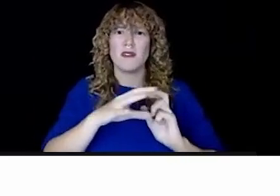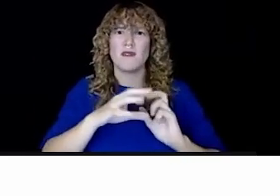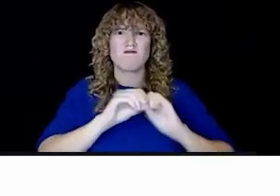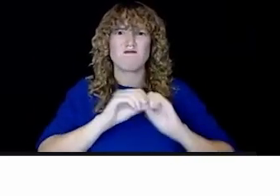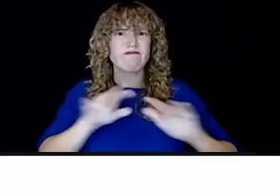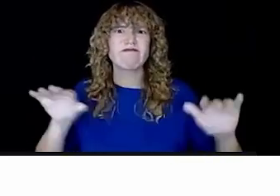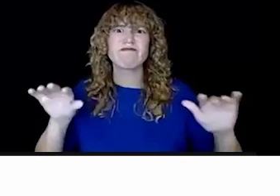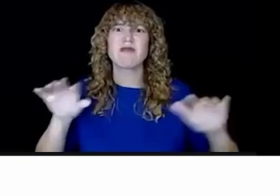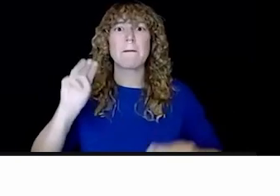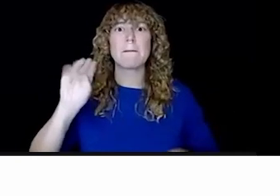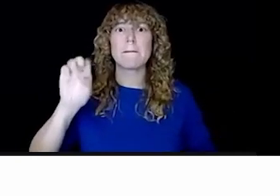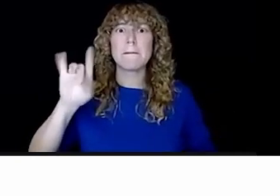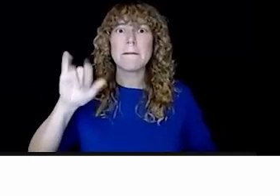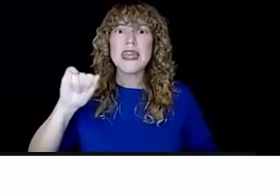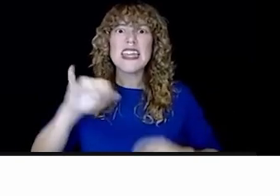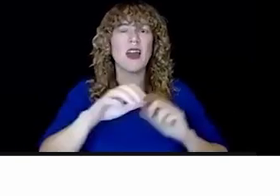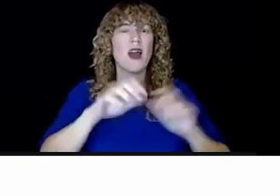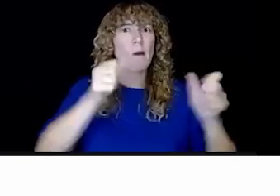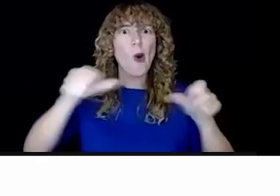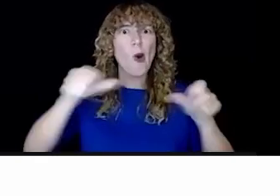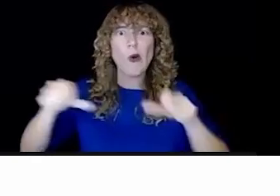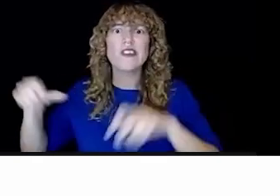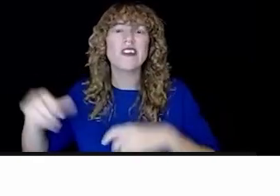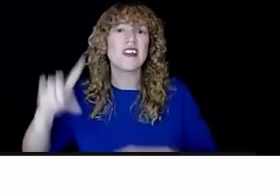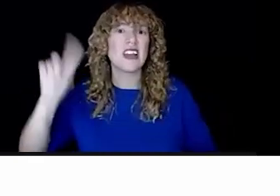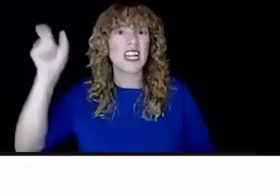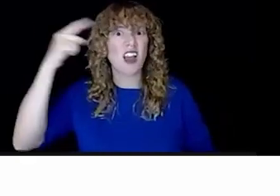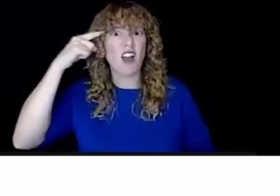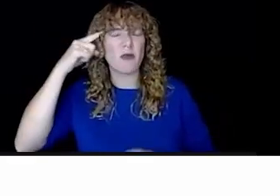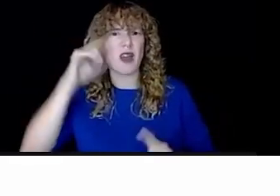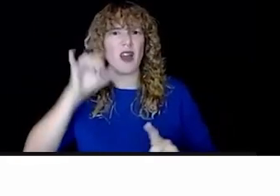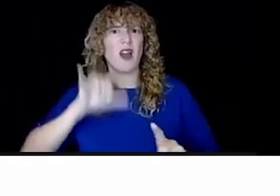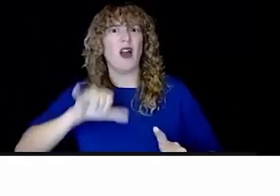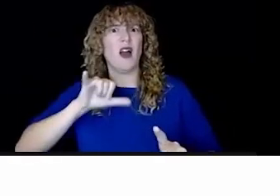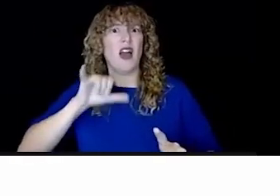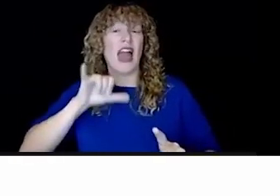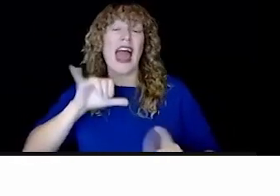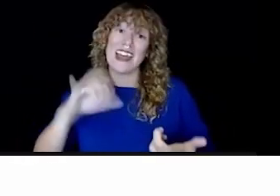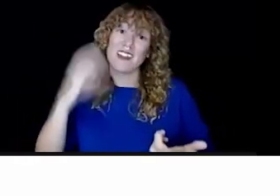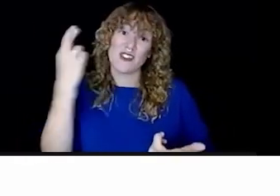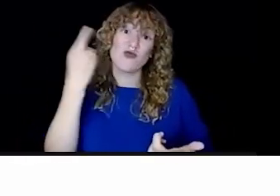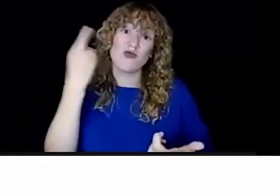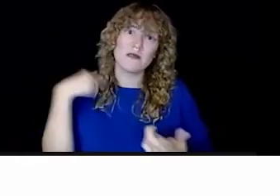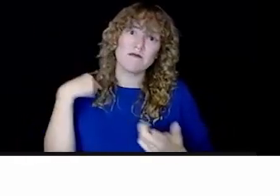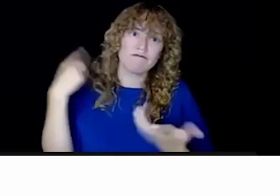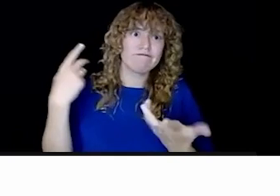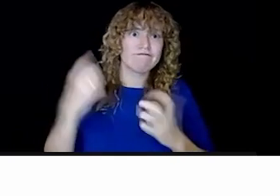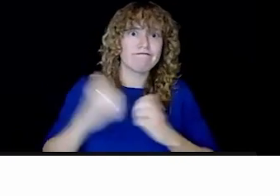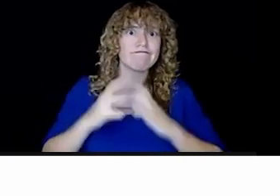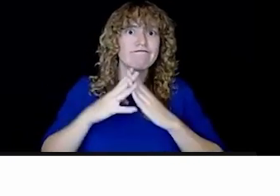government. And it's probably the reason that we're doing this project now as a result of